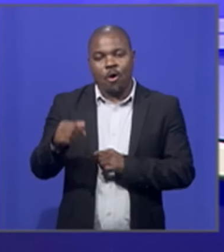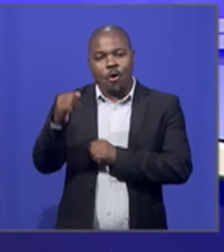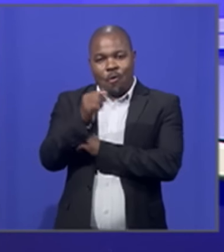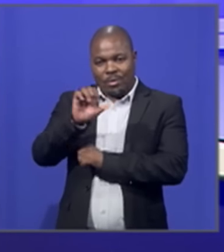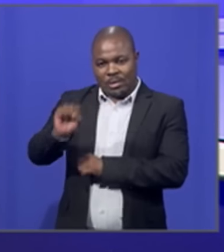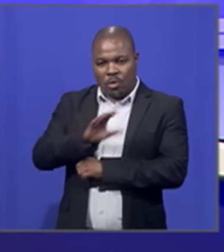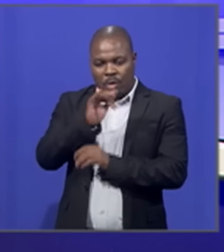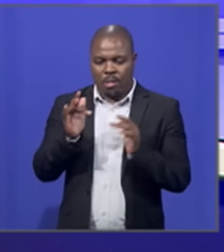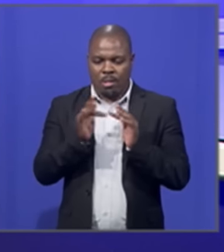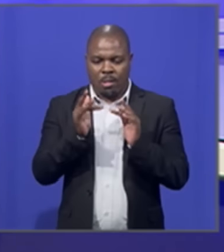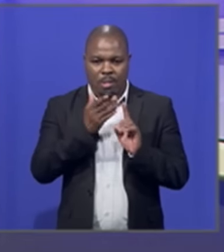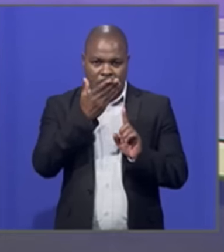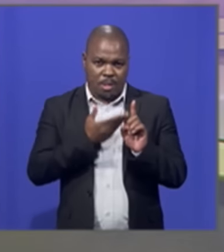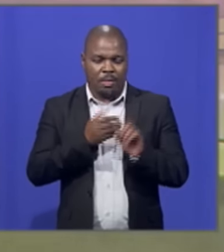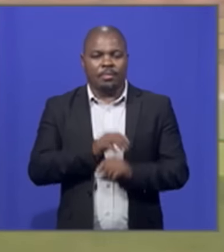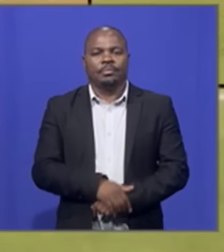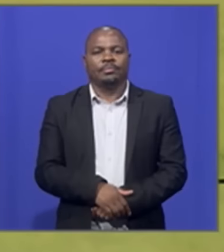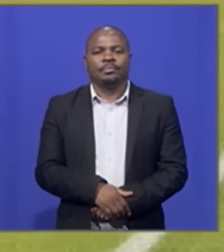ikgokaganya le Mokoena.